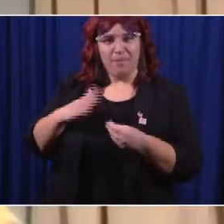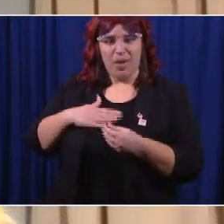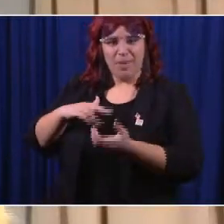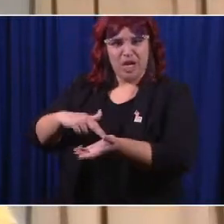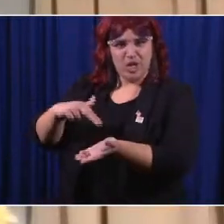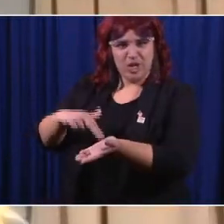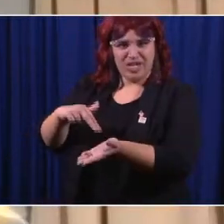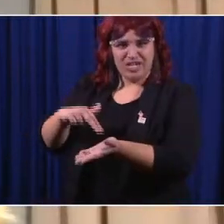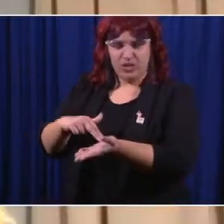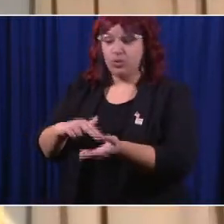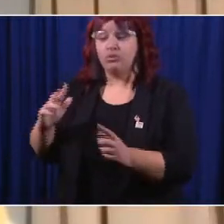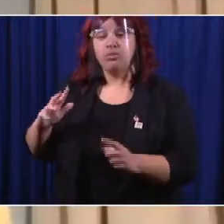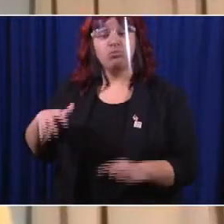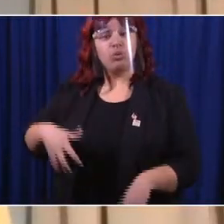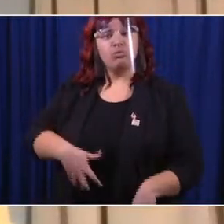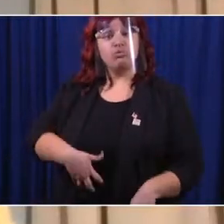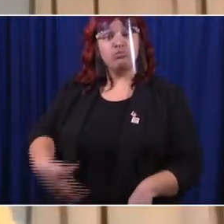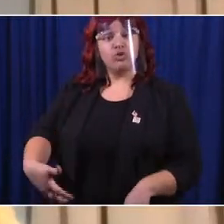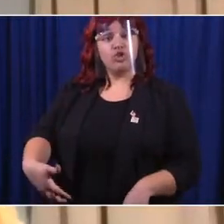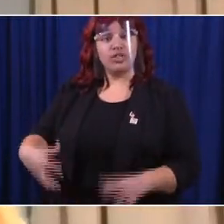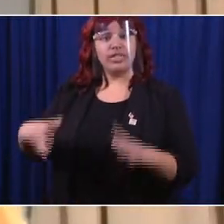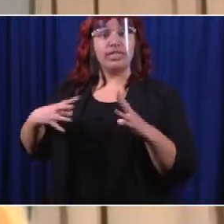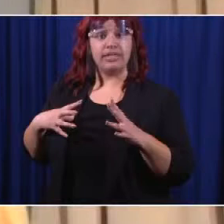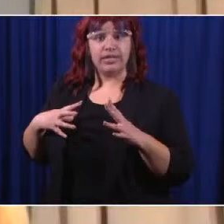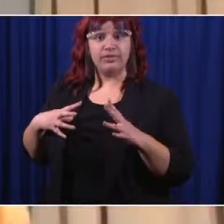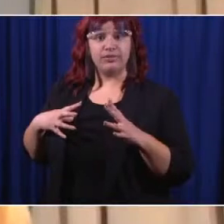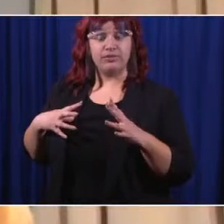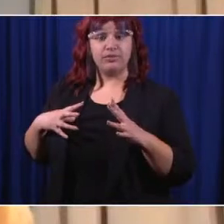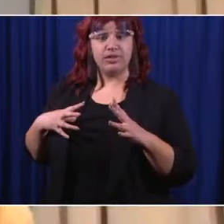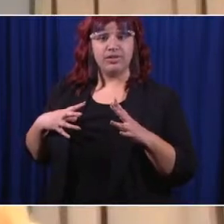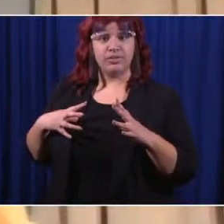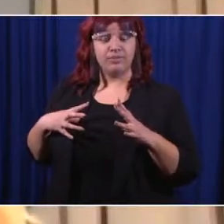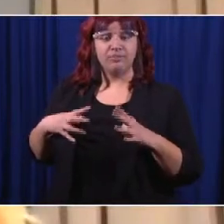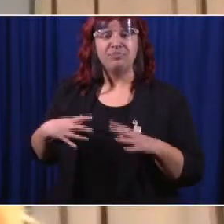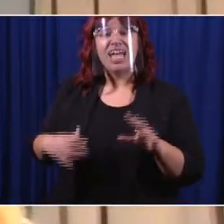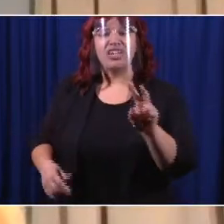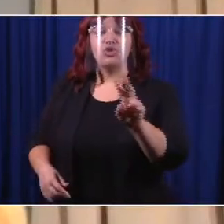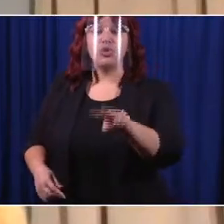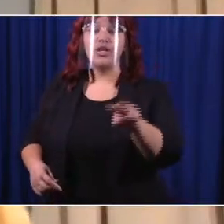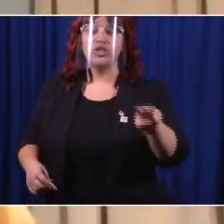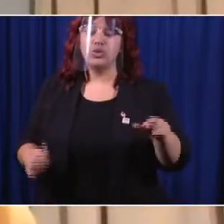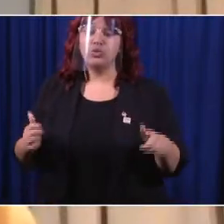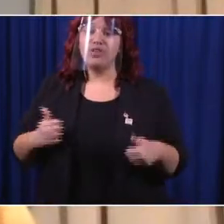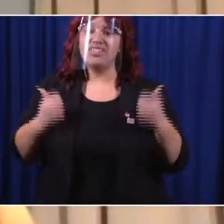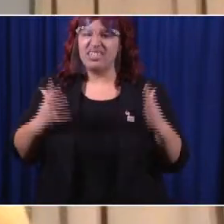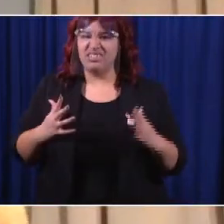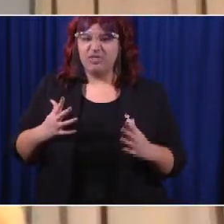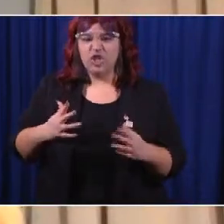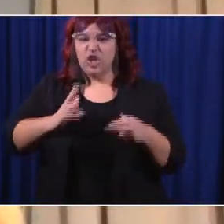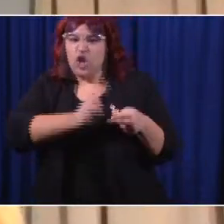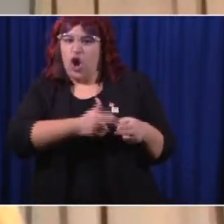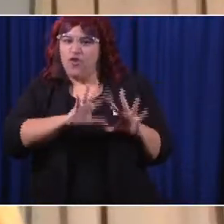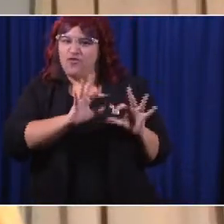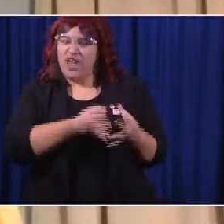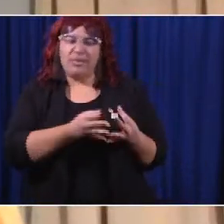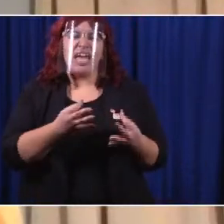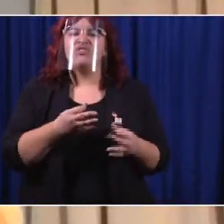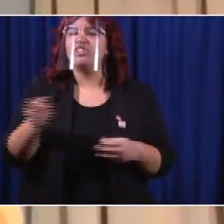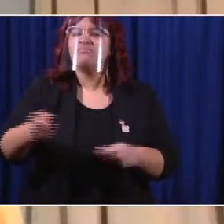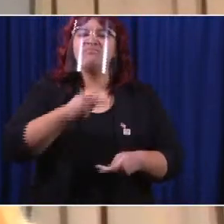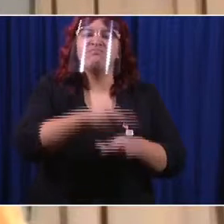from the maternity leave, losing out of 22 of the residents that she called her family. She cared for them for